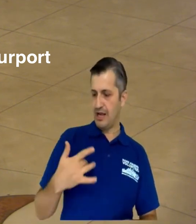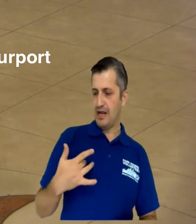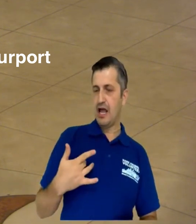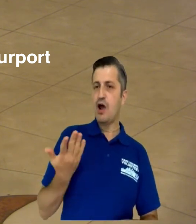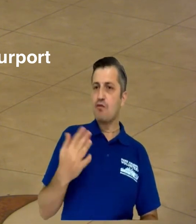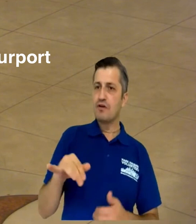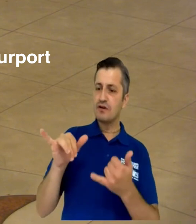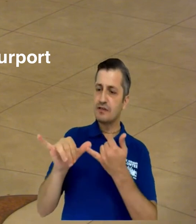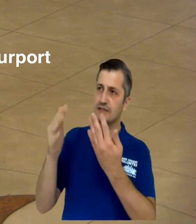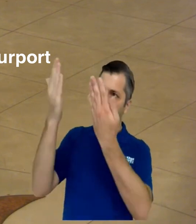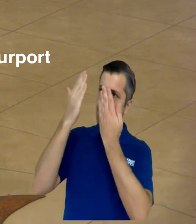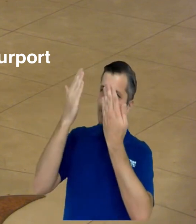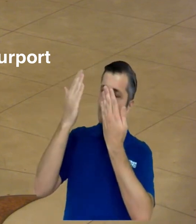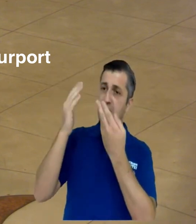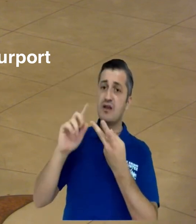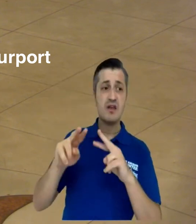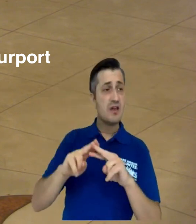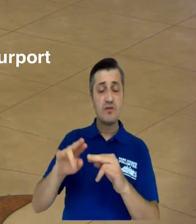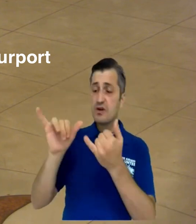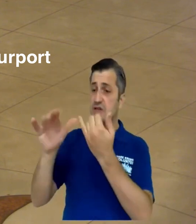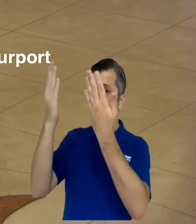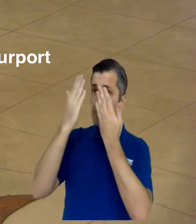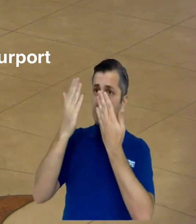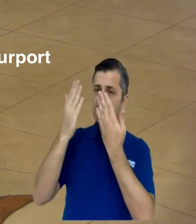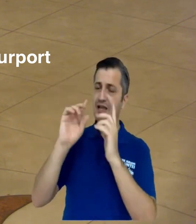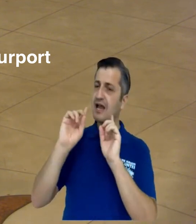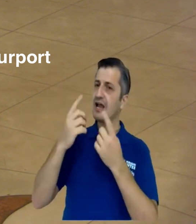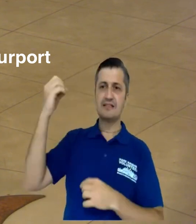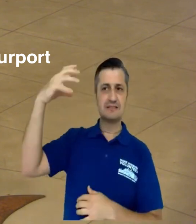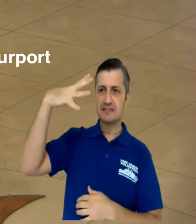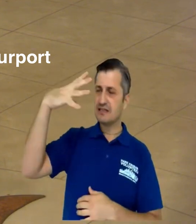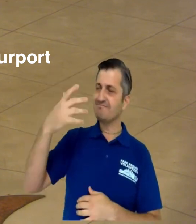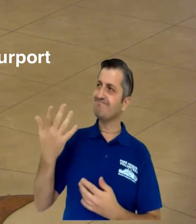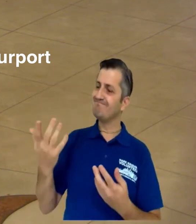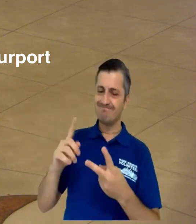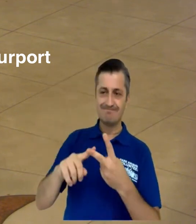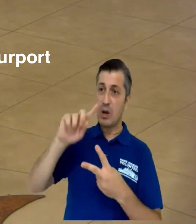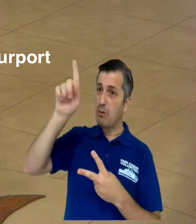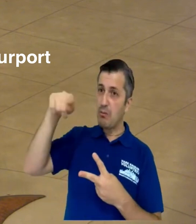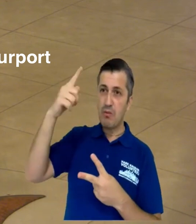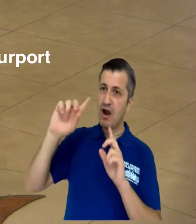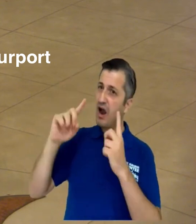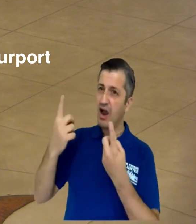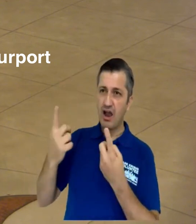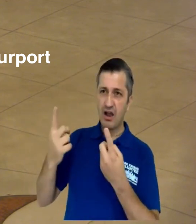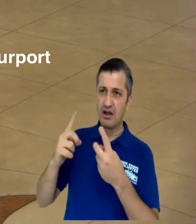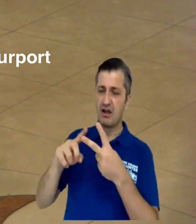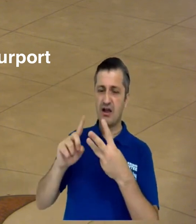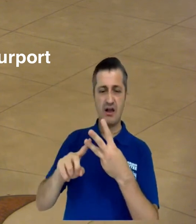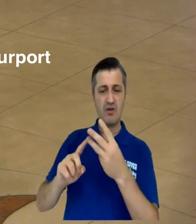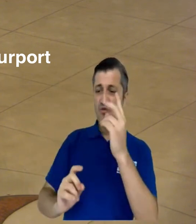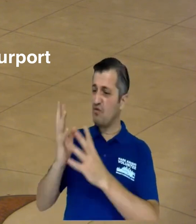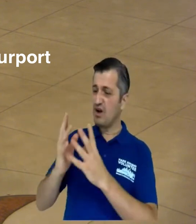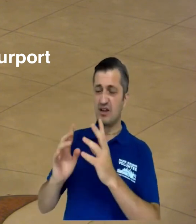there cannot be sun. Without his mercy, there cannot be the moon. And without his mercy, there cannot be fire. And without